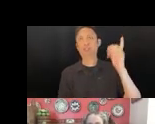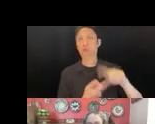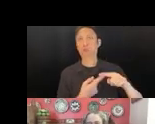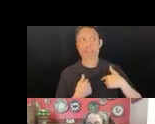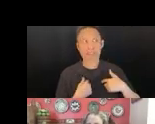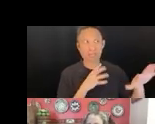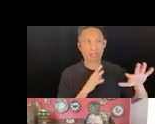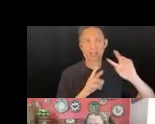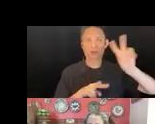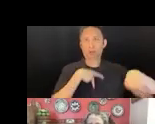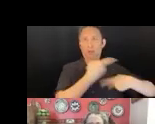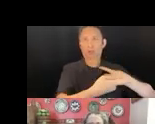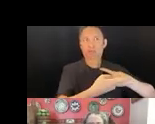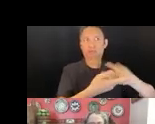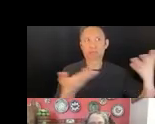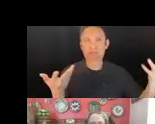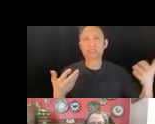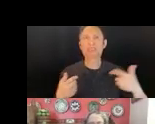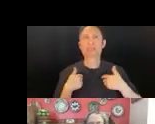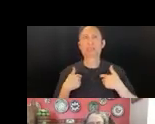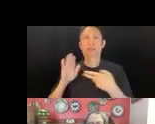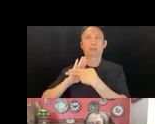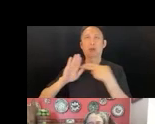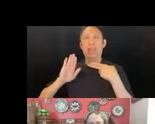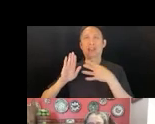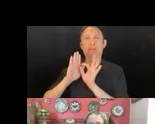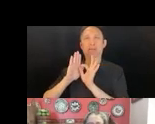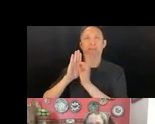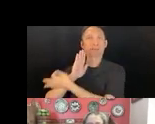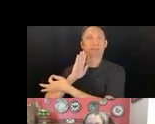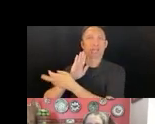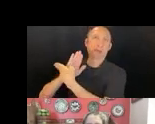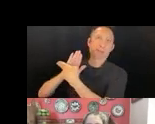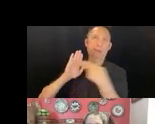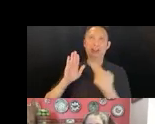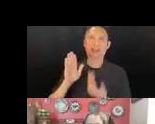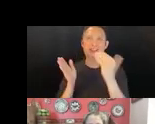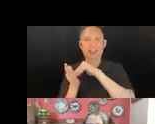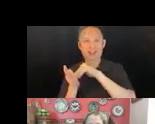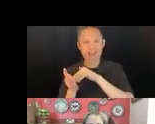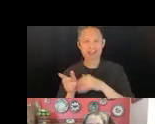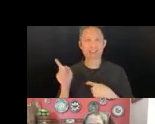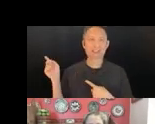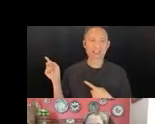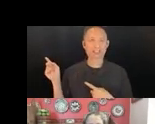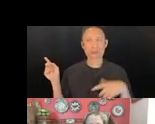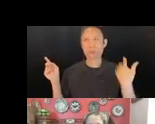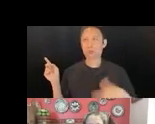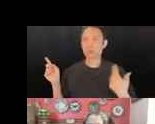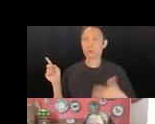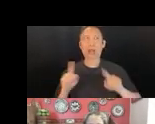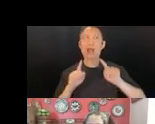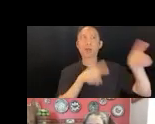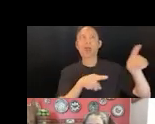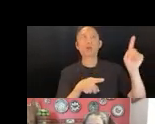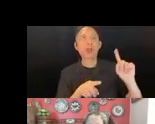I realized I had to rebrand, and here you see me going out there. I went where no Instagrammer had gone before and